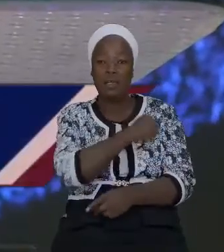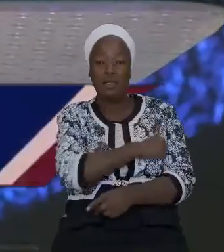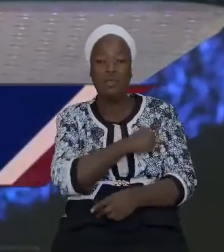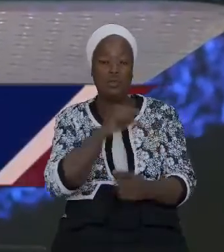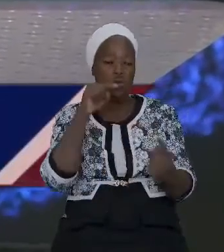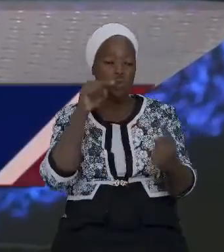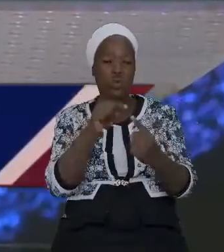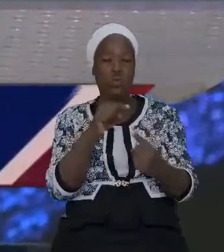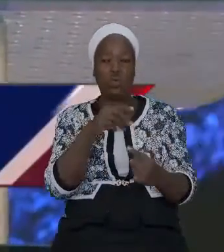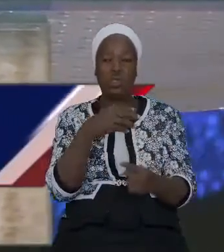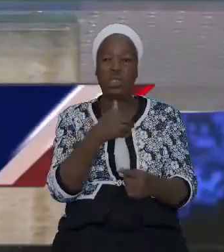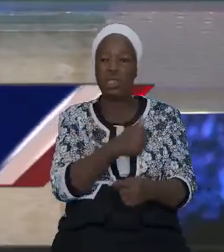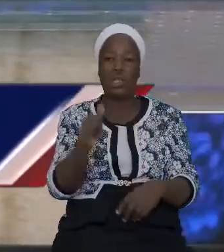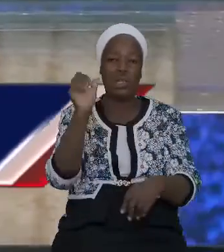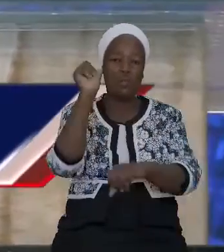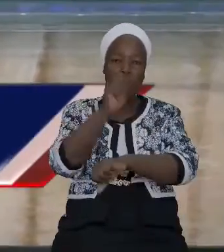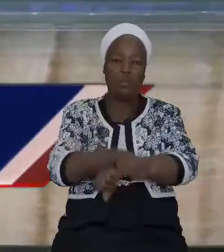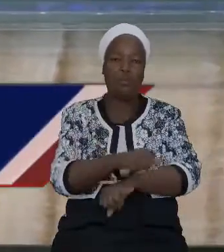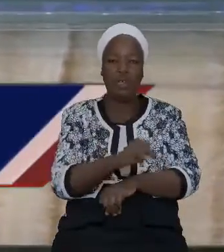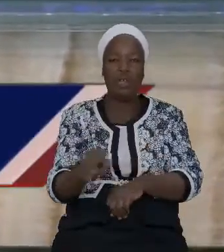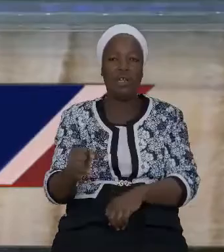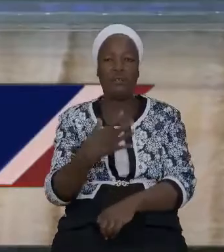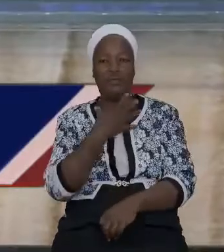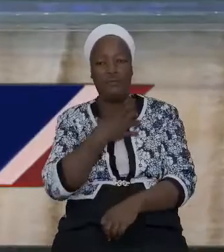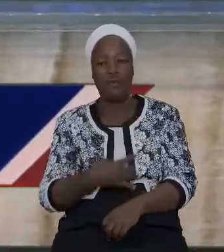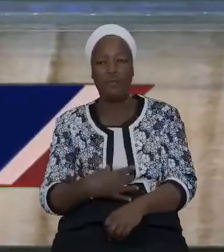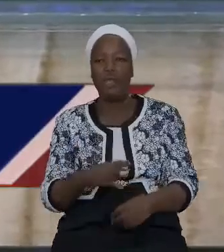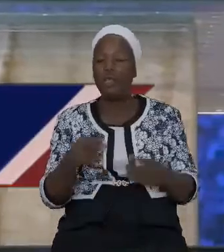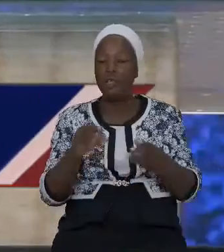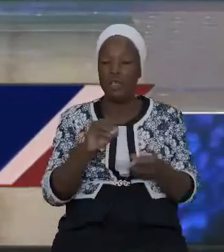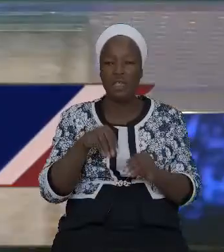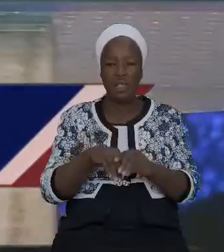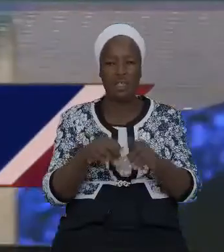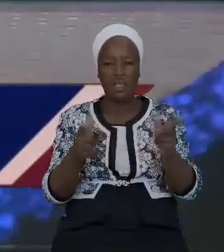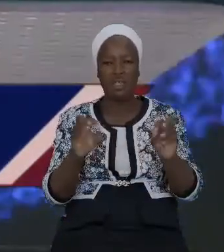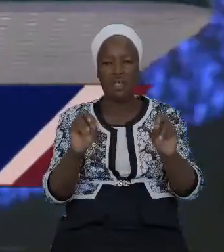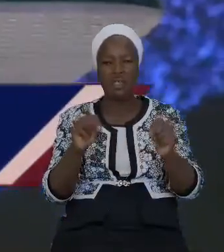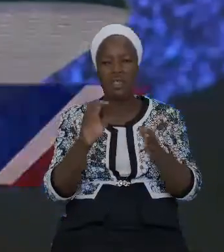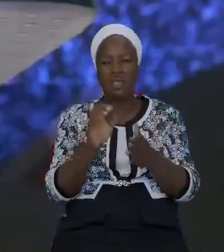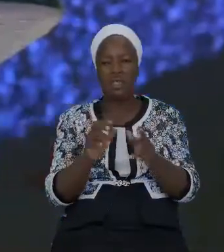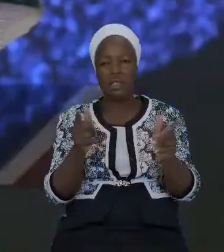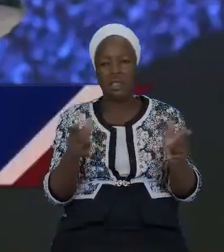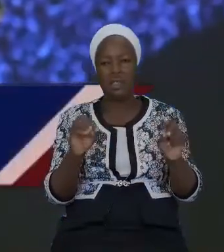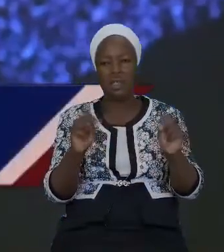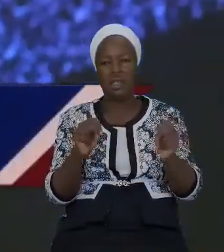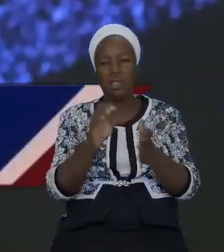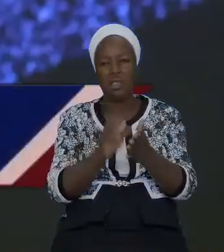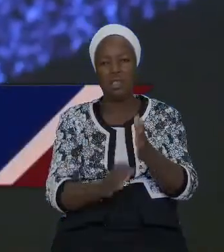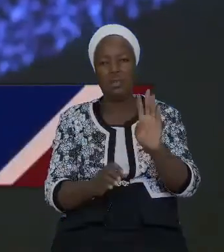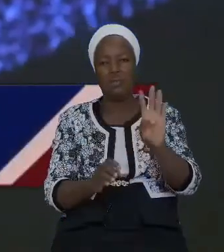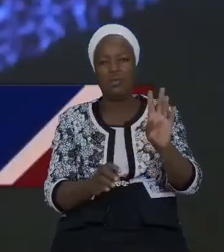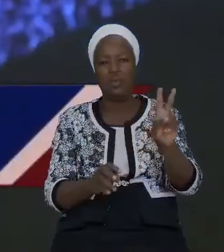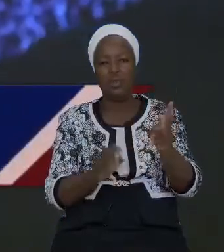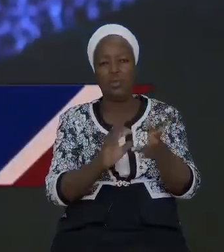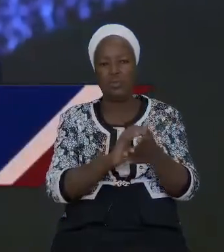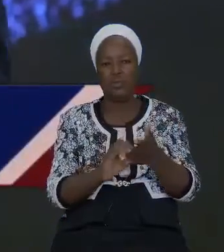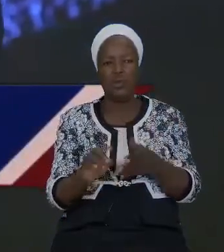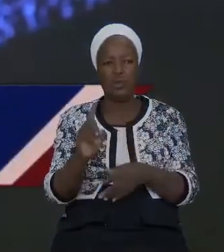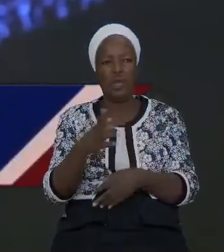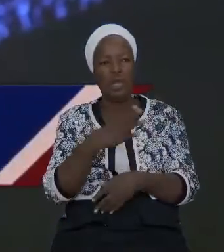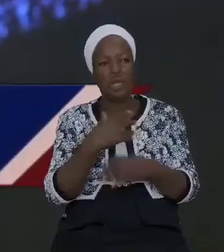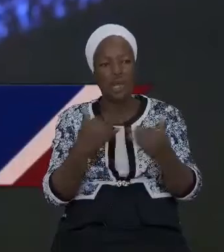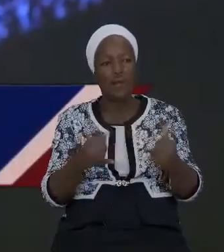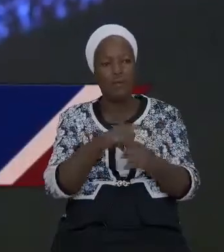a prevailing famine. In Genesis chapter 42, reading from verse 1. Now when